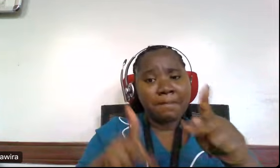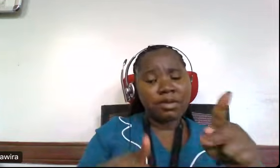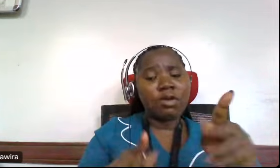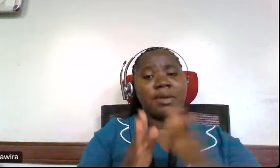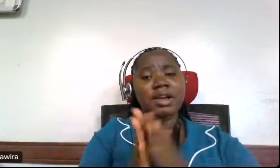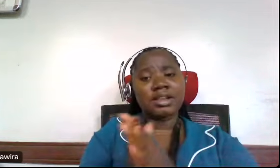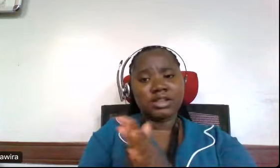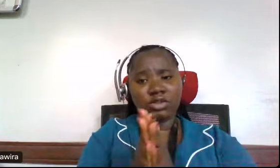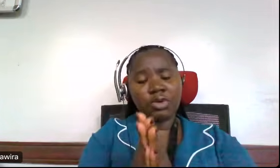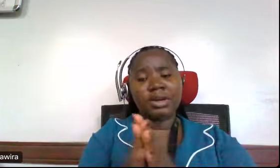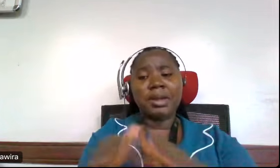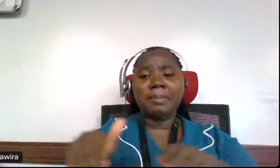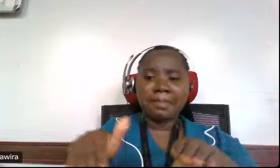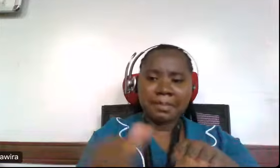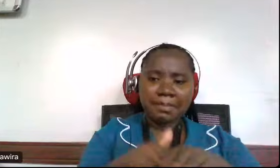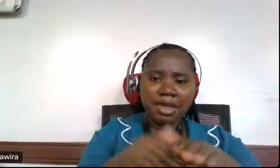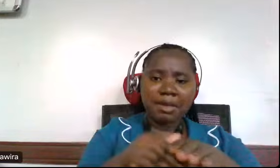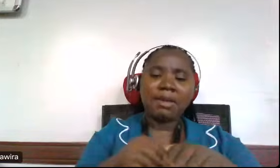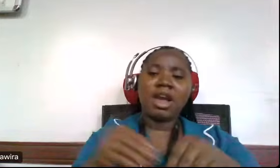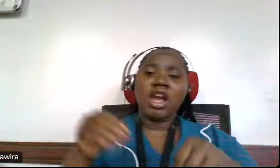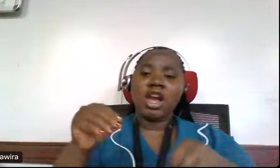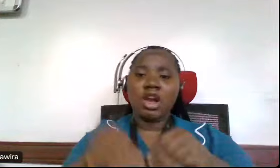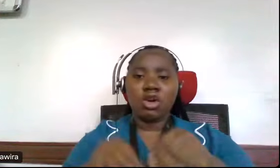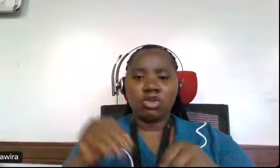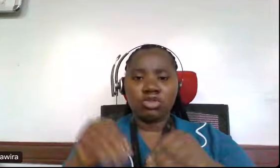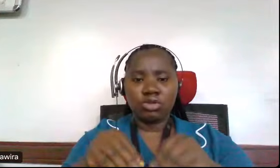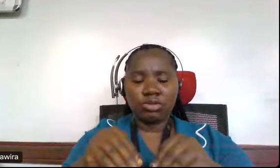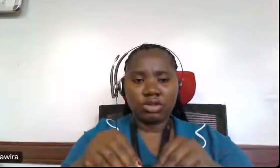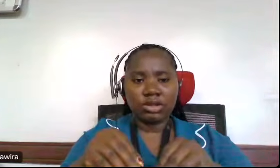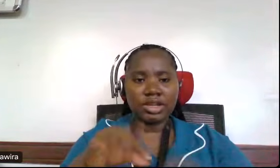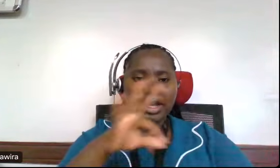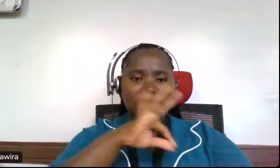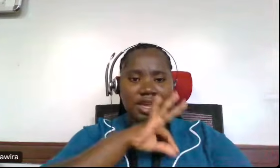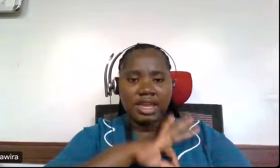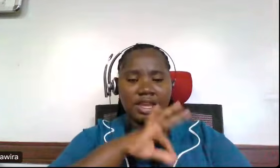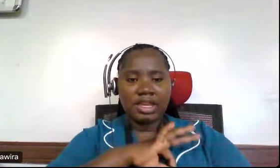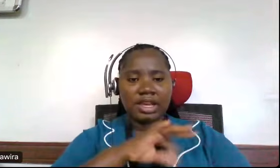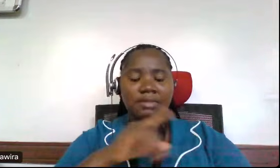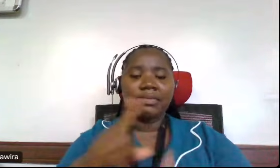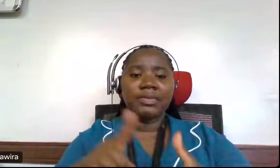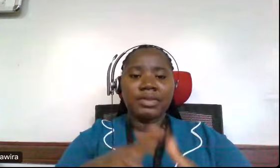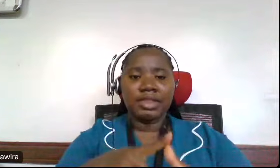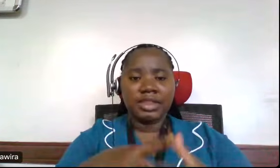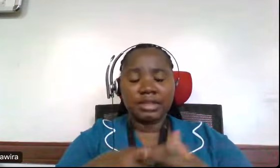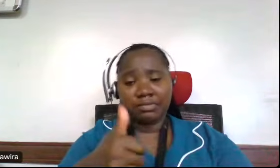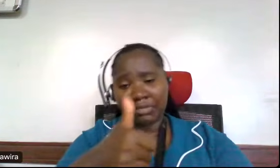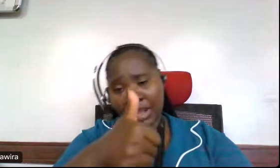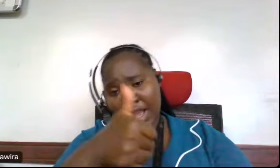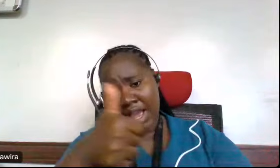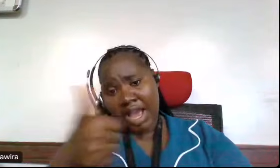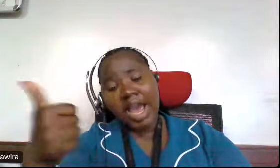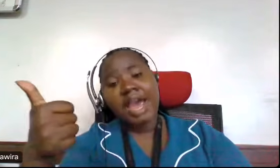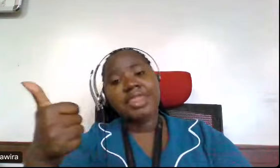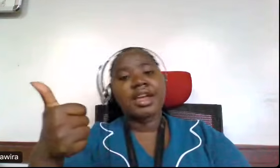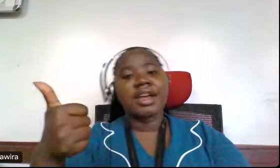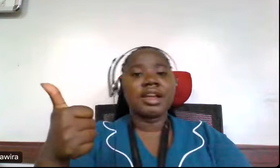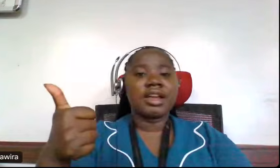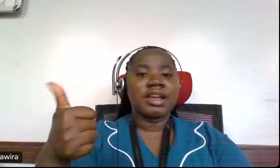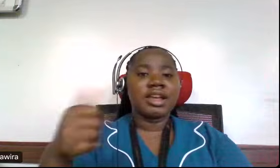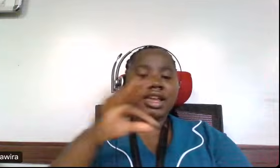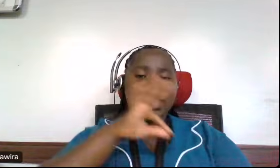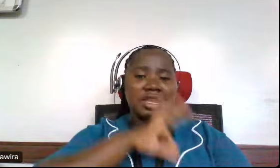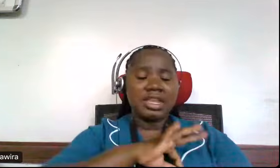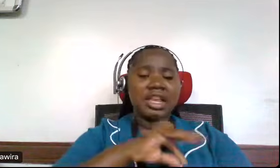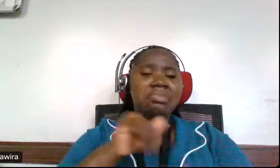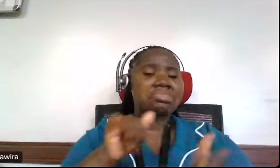members' contribution, income from members' contribution, and you put it as other income. And the same will not be subject